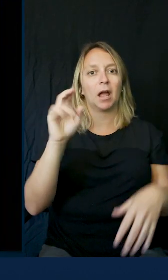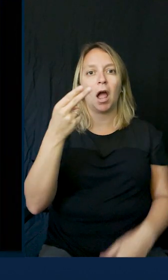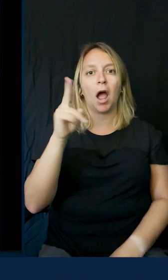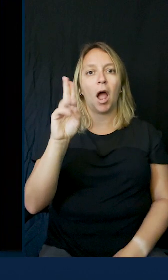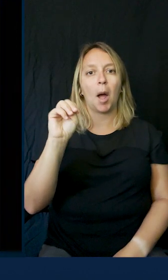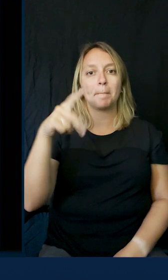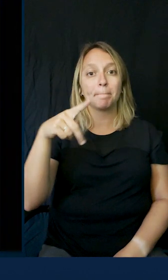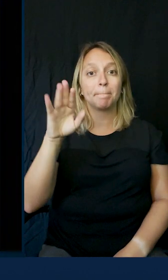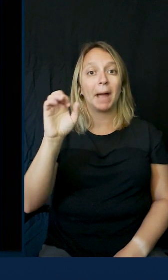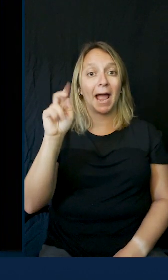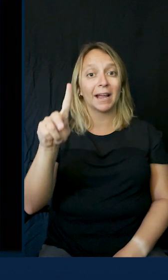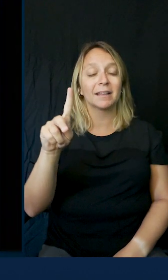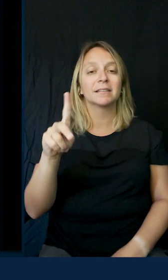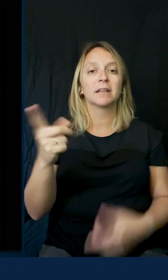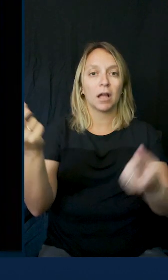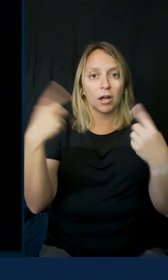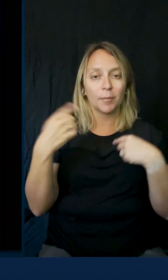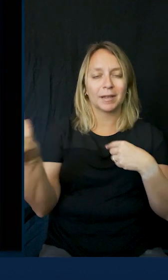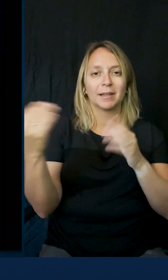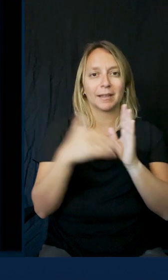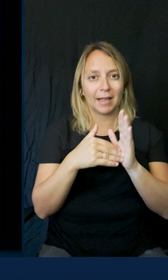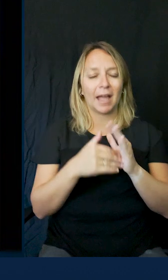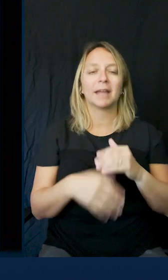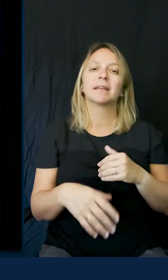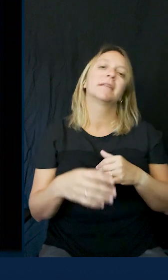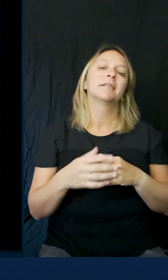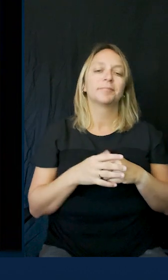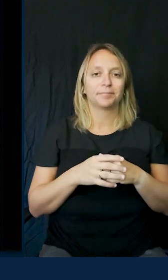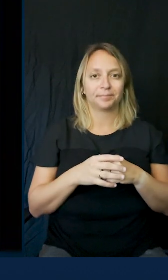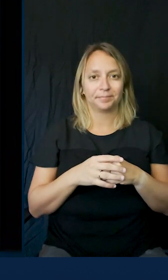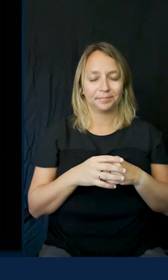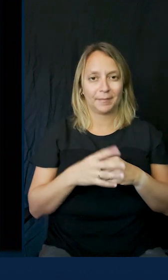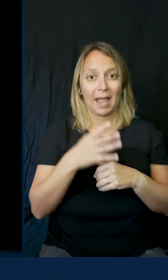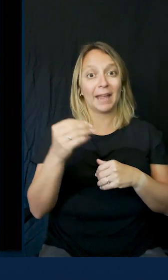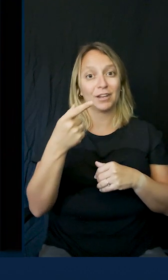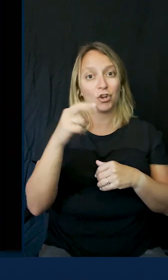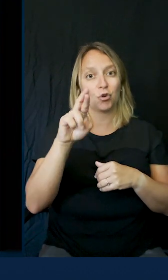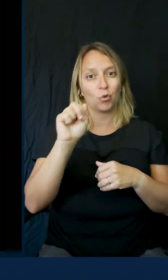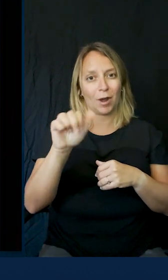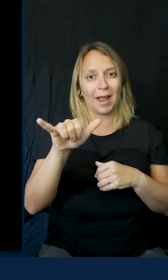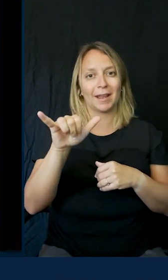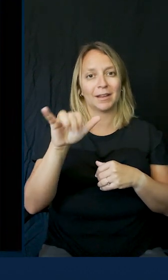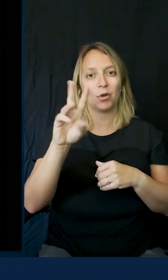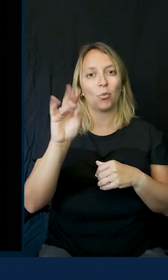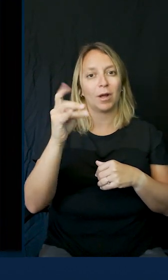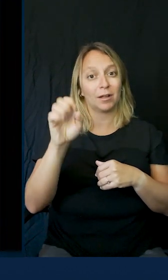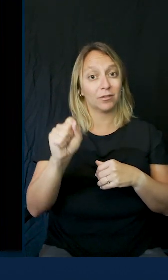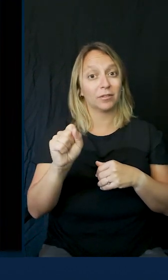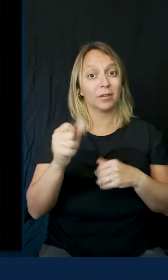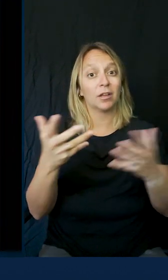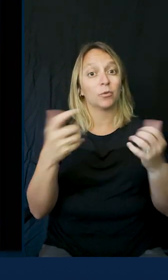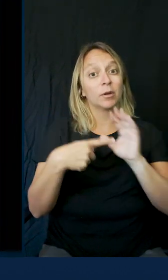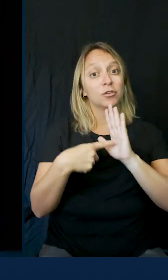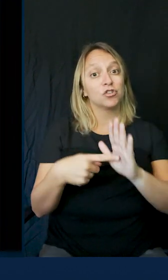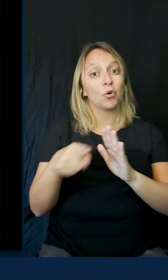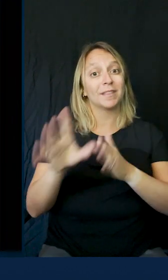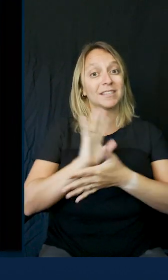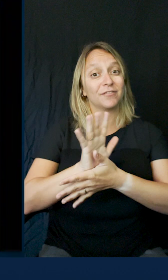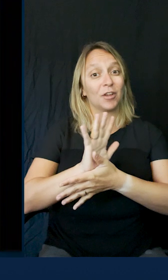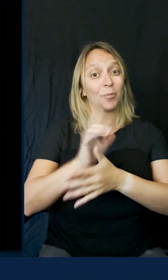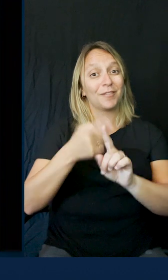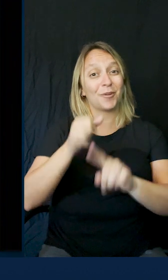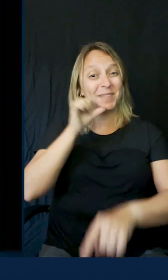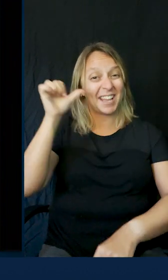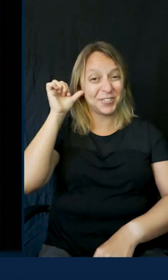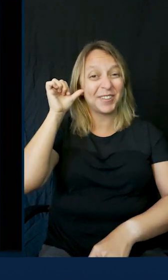here again, minke whales and gray whales. So I wanted to show this film. This is just from